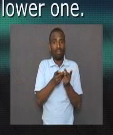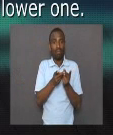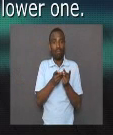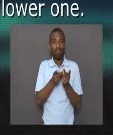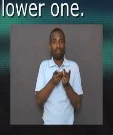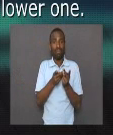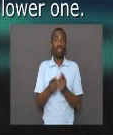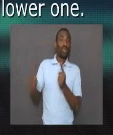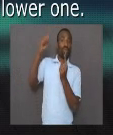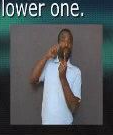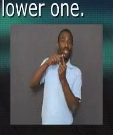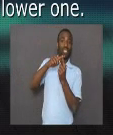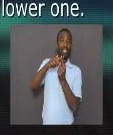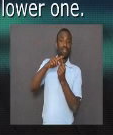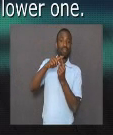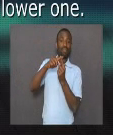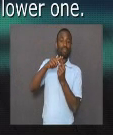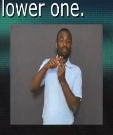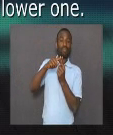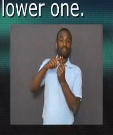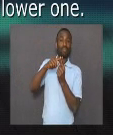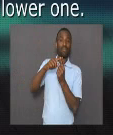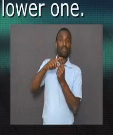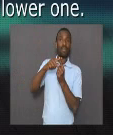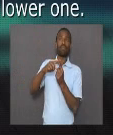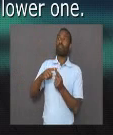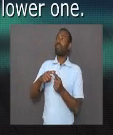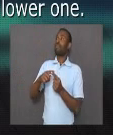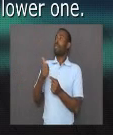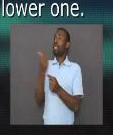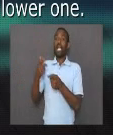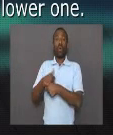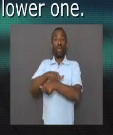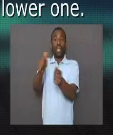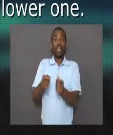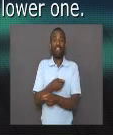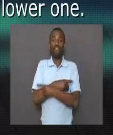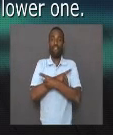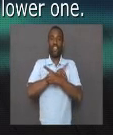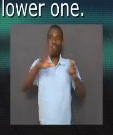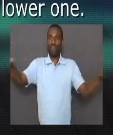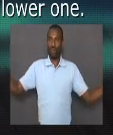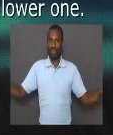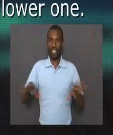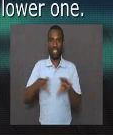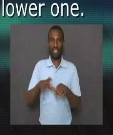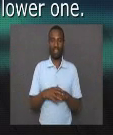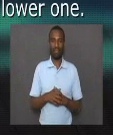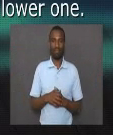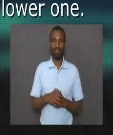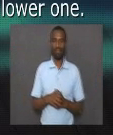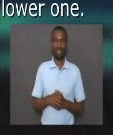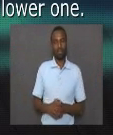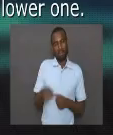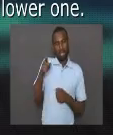concentration at the nozzle of the bottle and become more diffuse, spreading throughout the